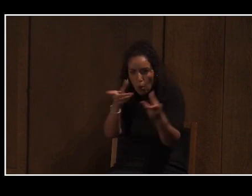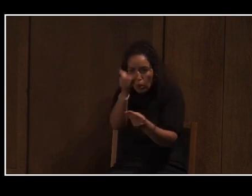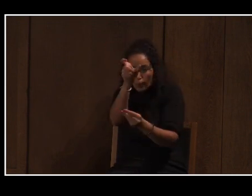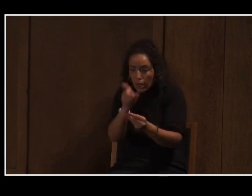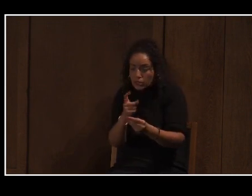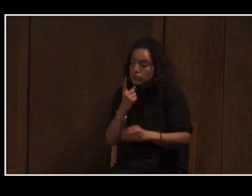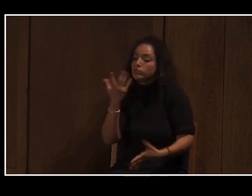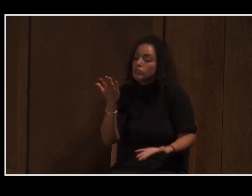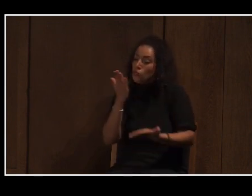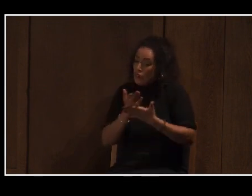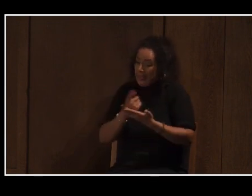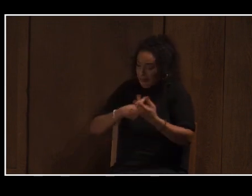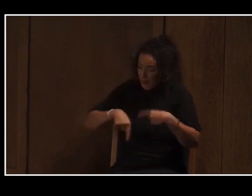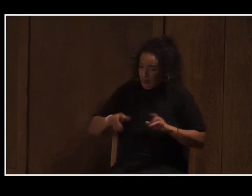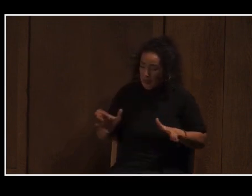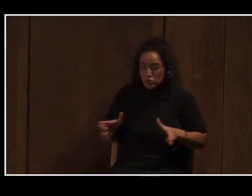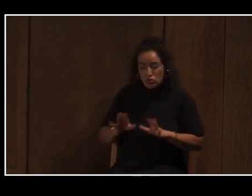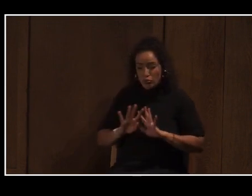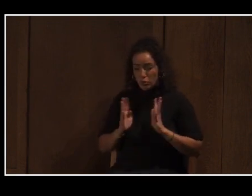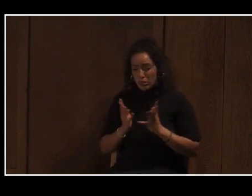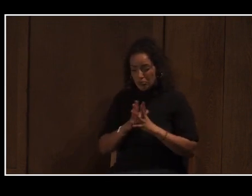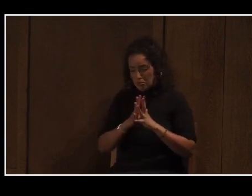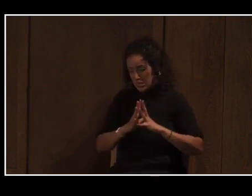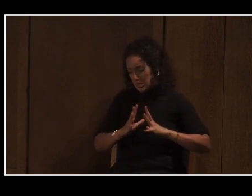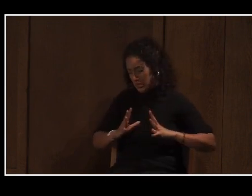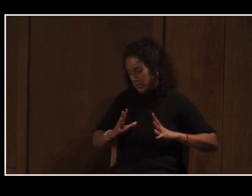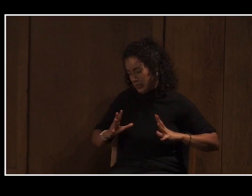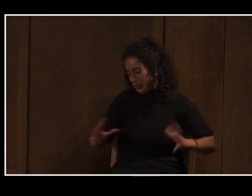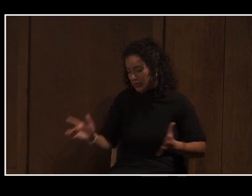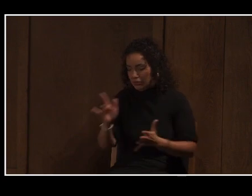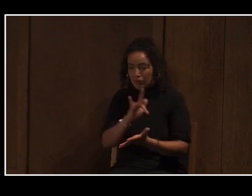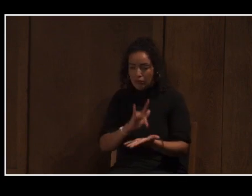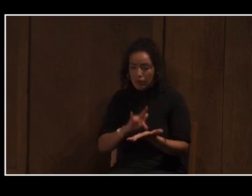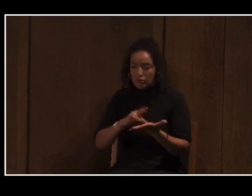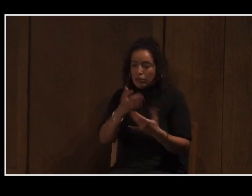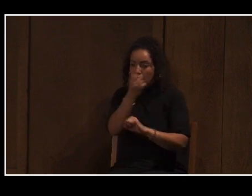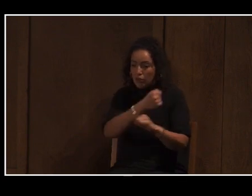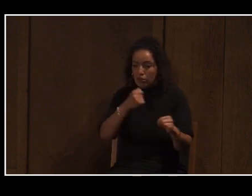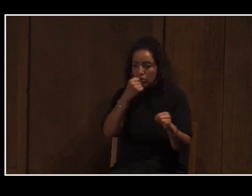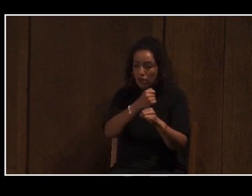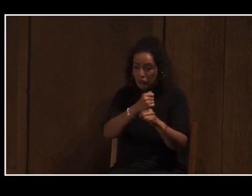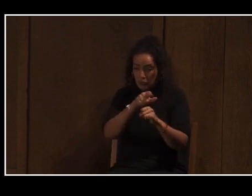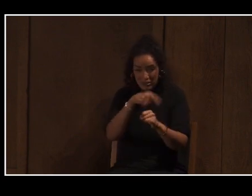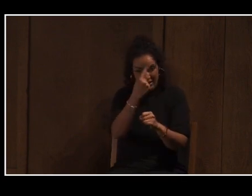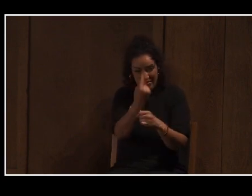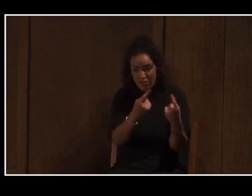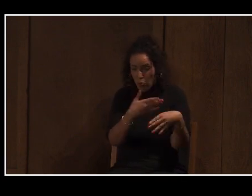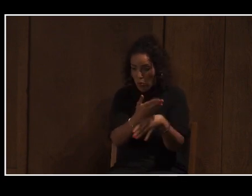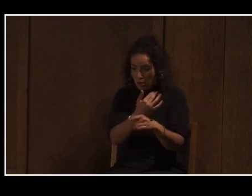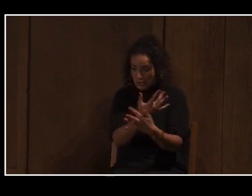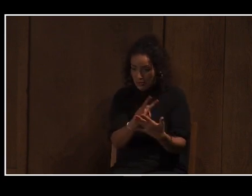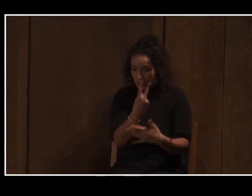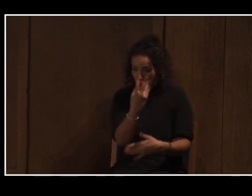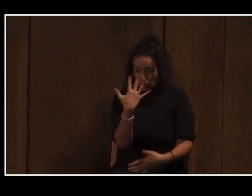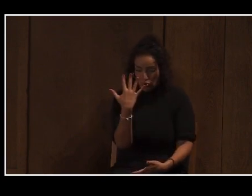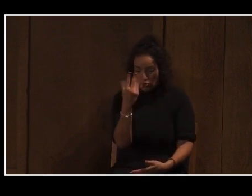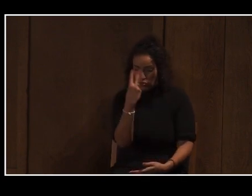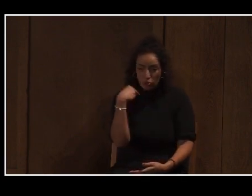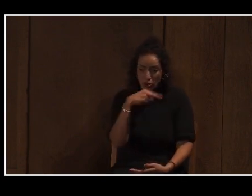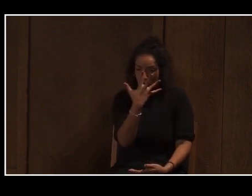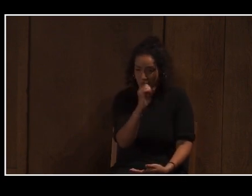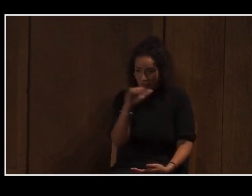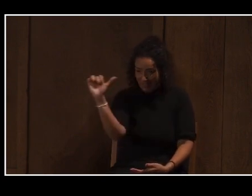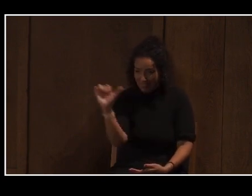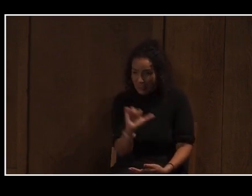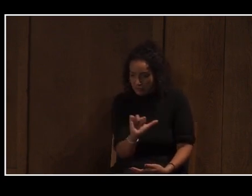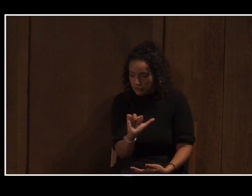a gargantuan city and a government body of 250,000 bureaucrats, and we were 20, was how do you actually